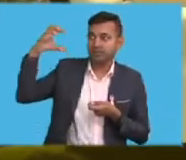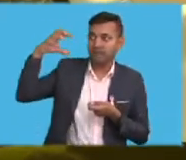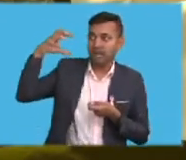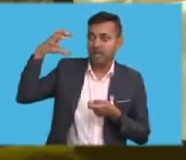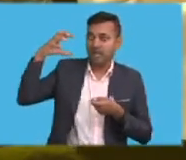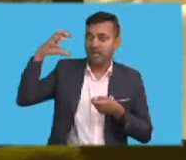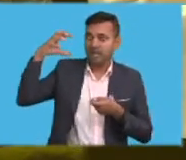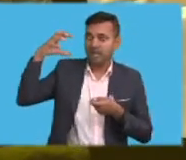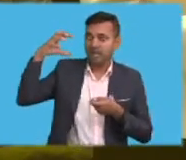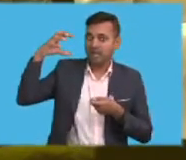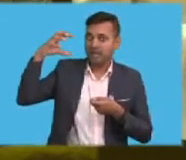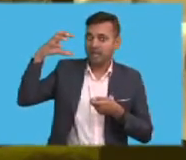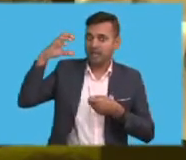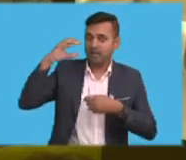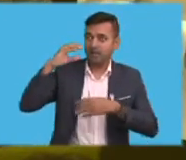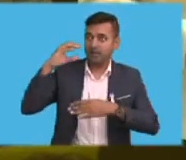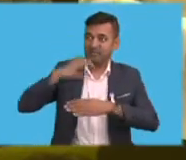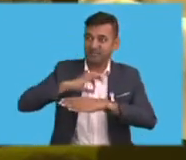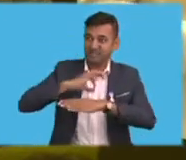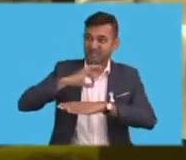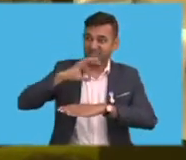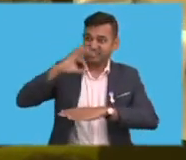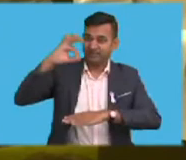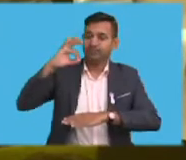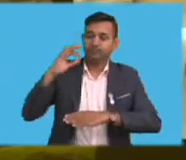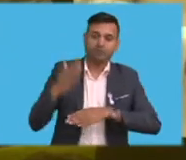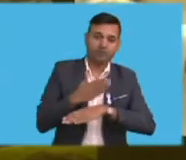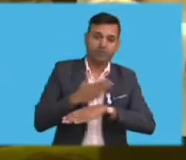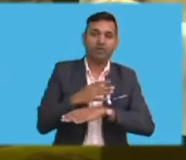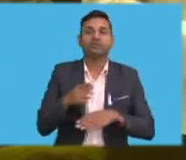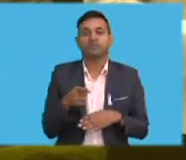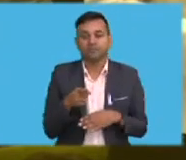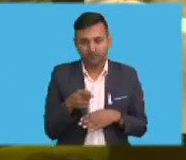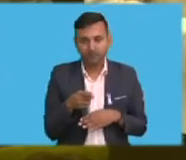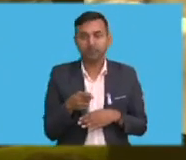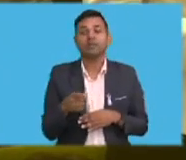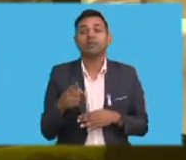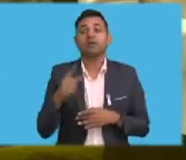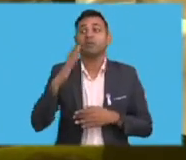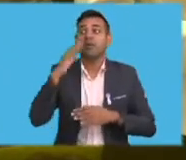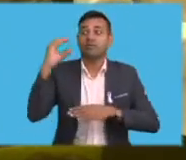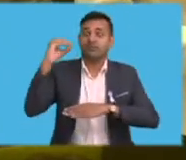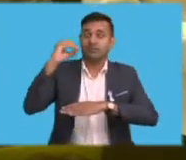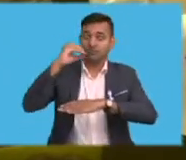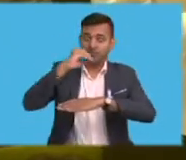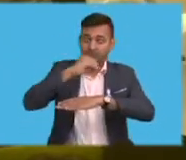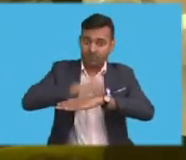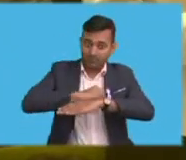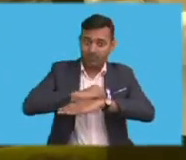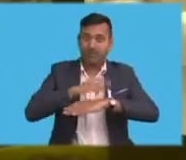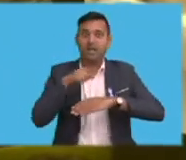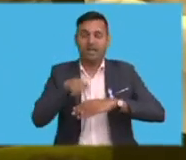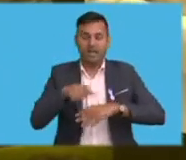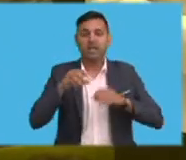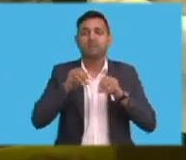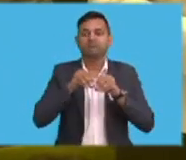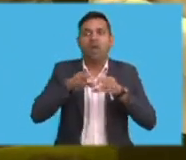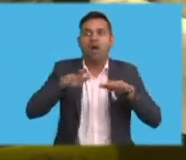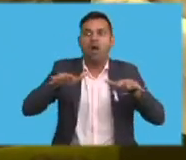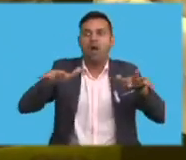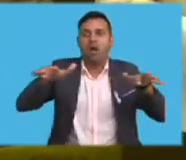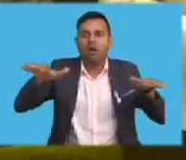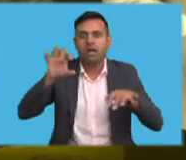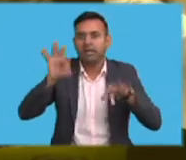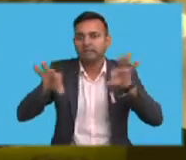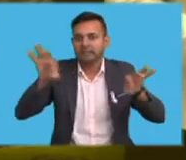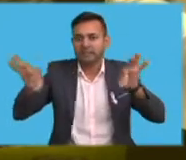sun goes down in the evening, so dawn and dusk. Like I've said, there are 26 species, 24 of them are nuisance, Madam